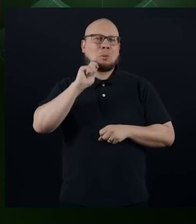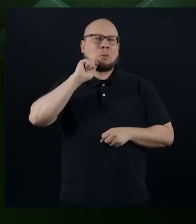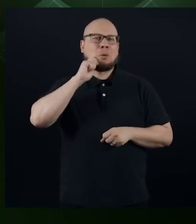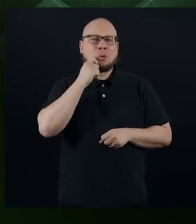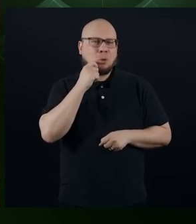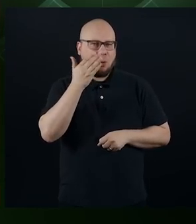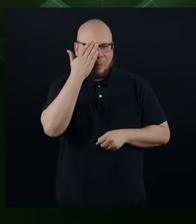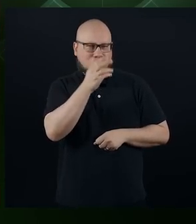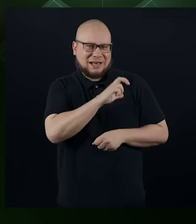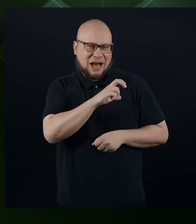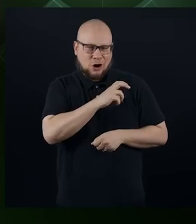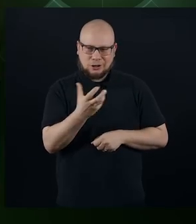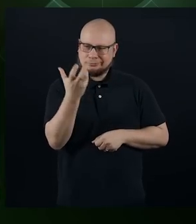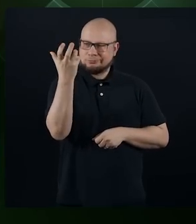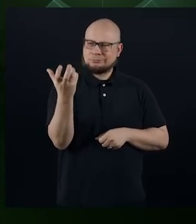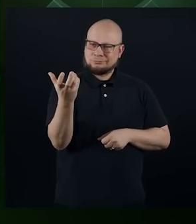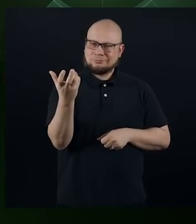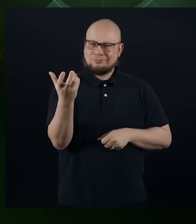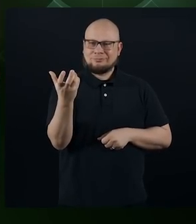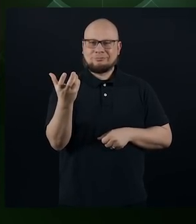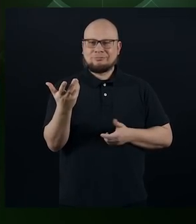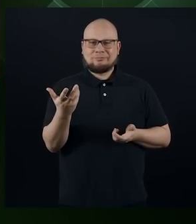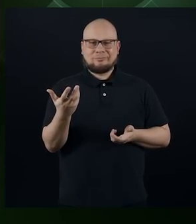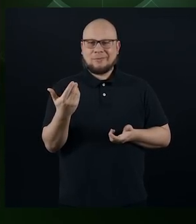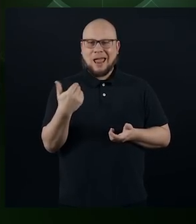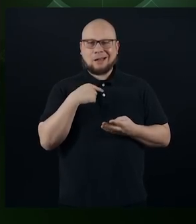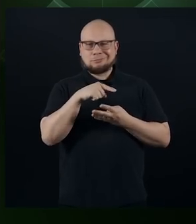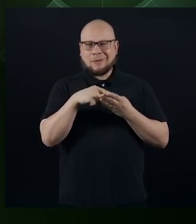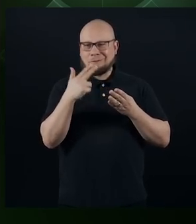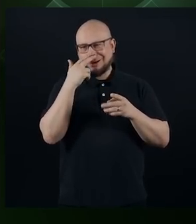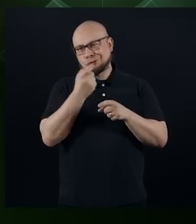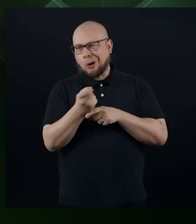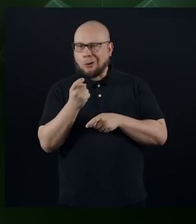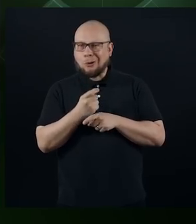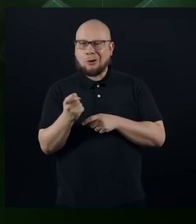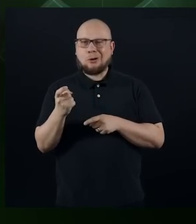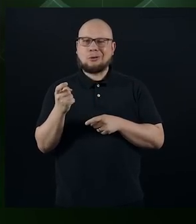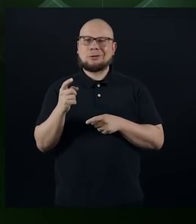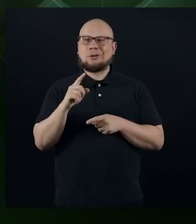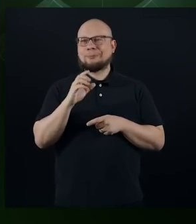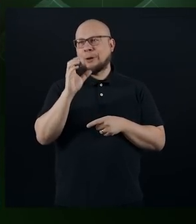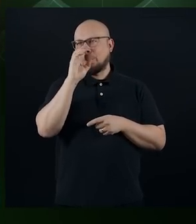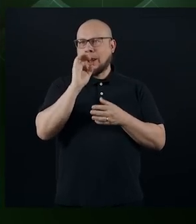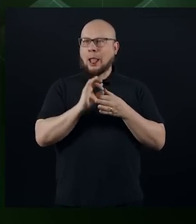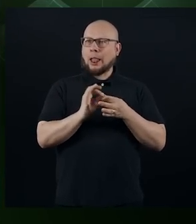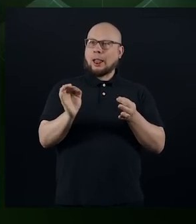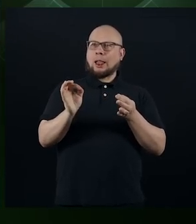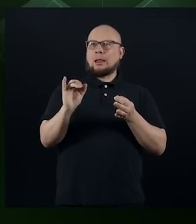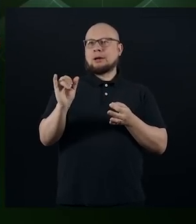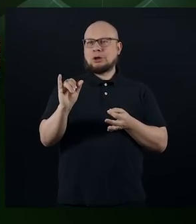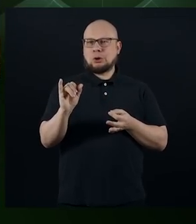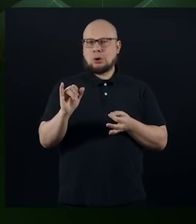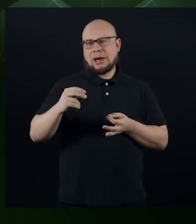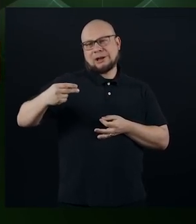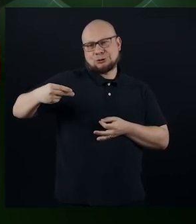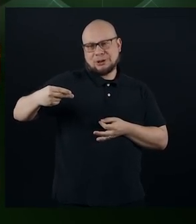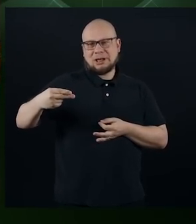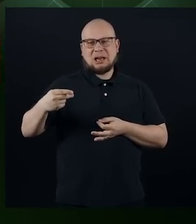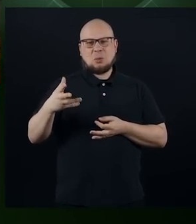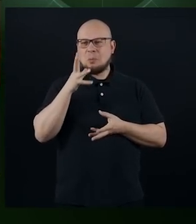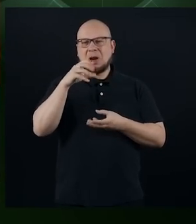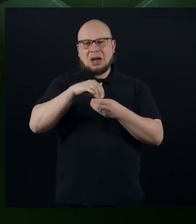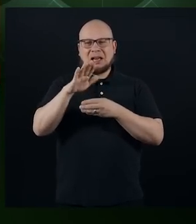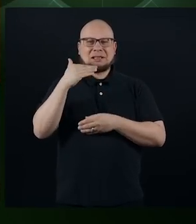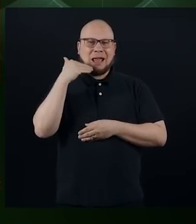quintessential pirate captain with all the kind of one-liners and all the references to kind of pirate lore. He brings that to life in